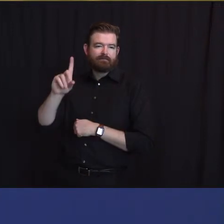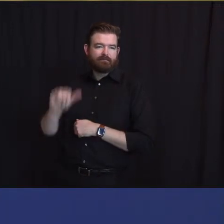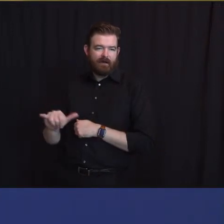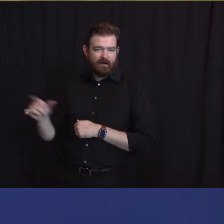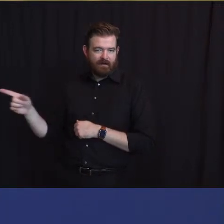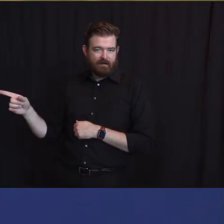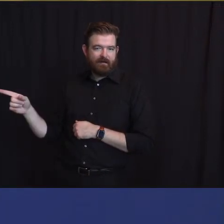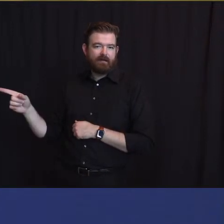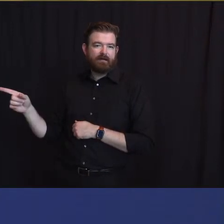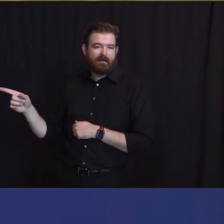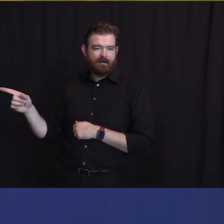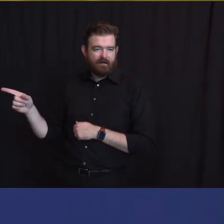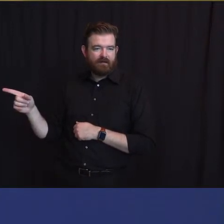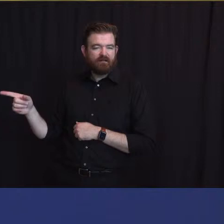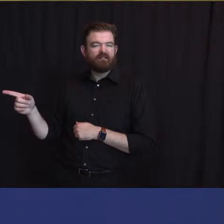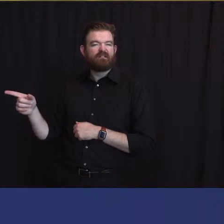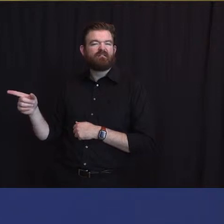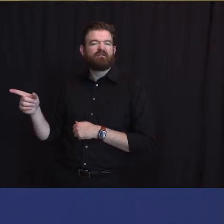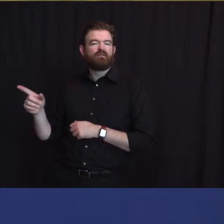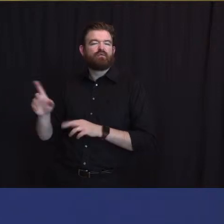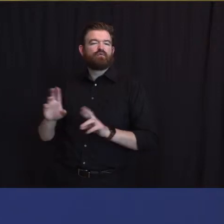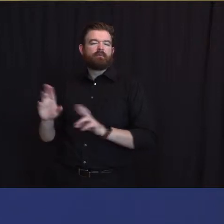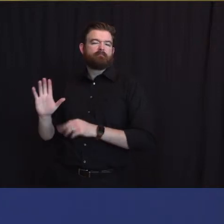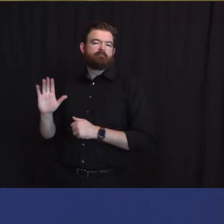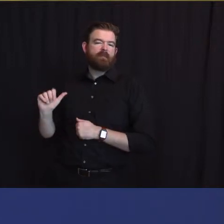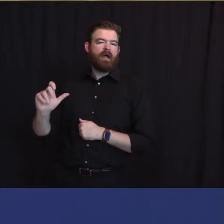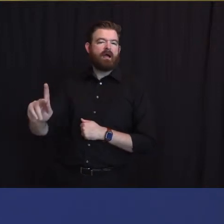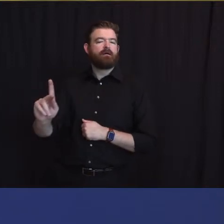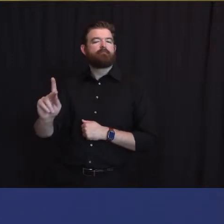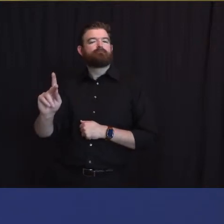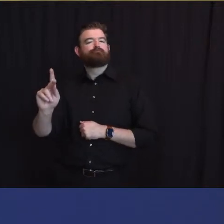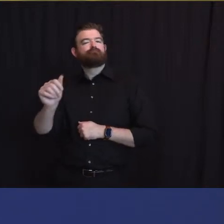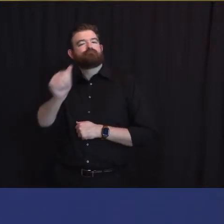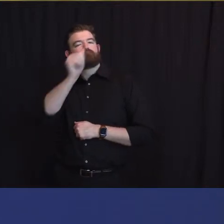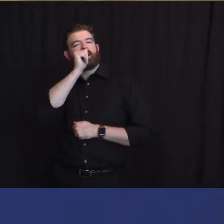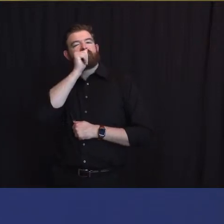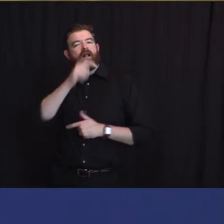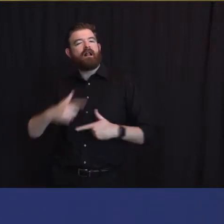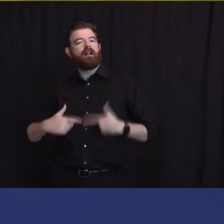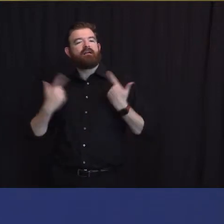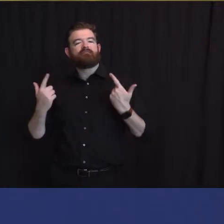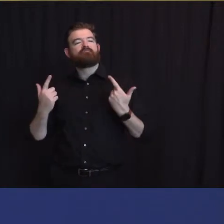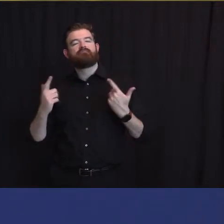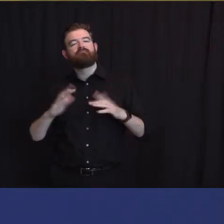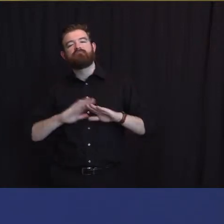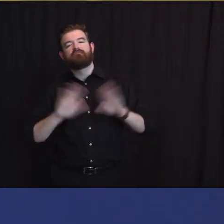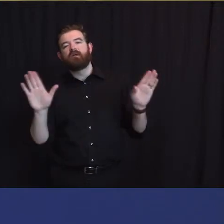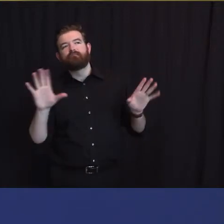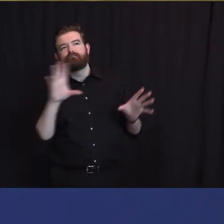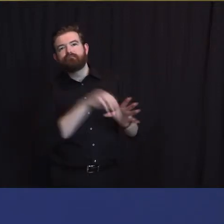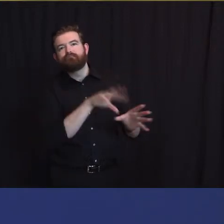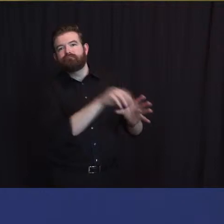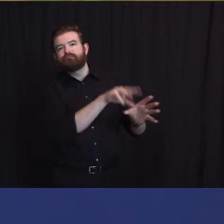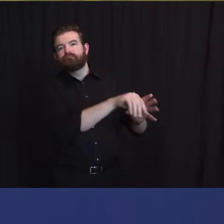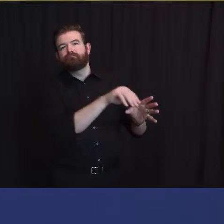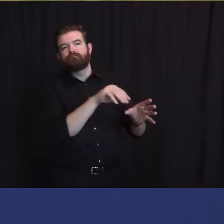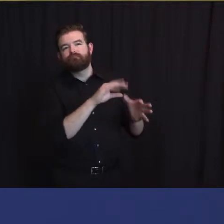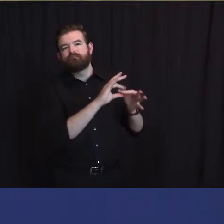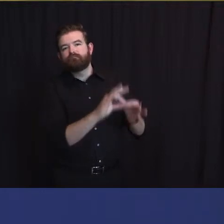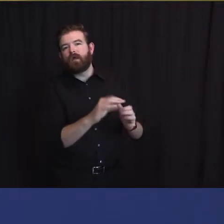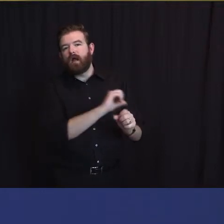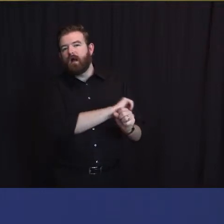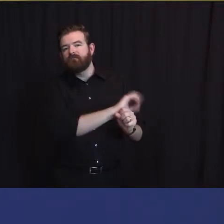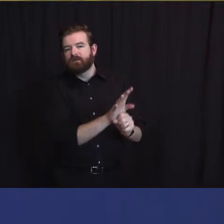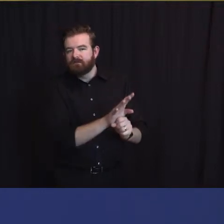the end of the week. Who could blame him? But Eddie, I would be remiss if I did not, on behalf of all of us, thank you publicly for